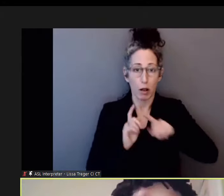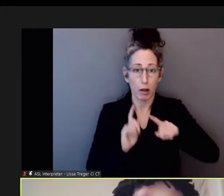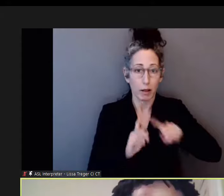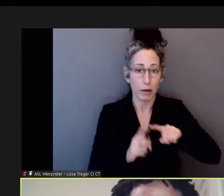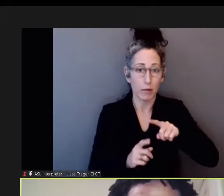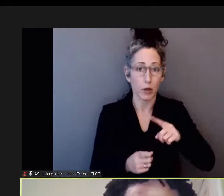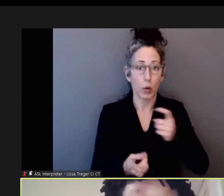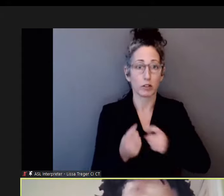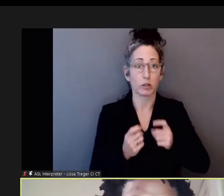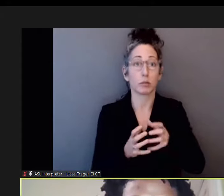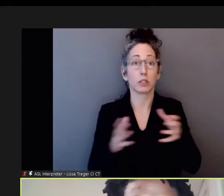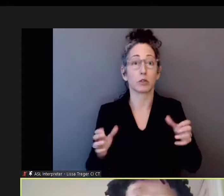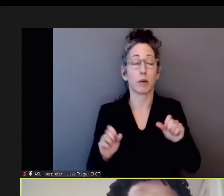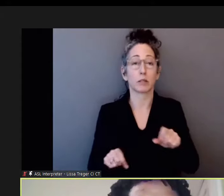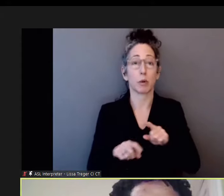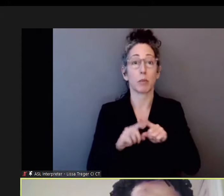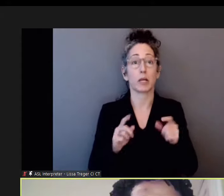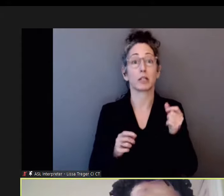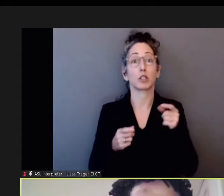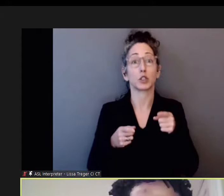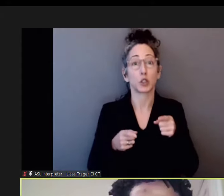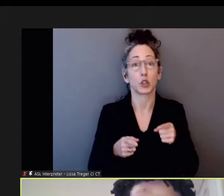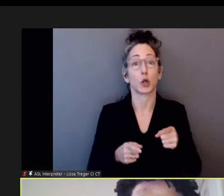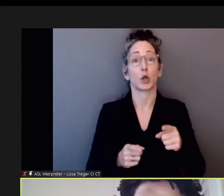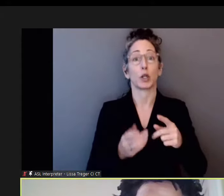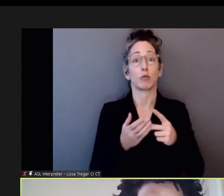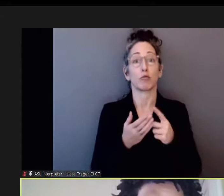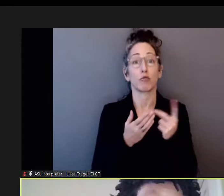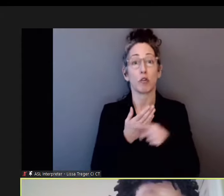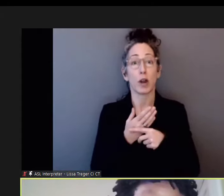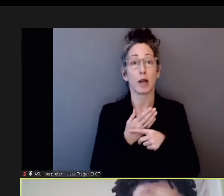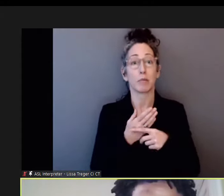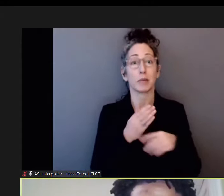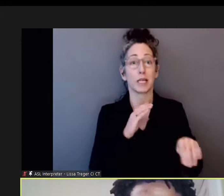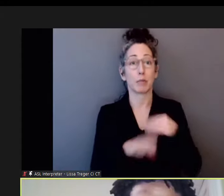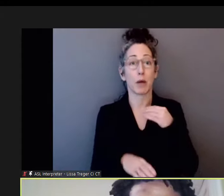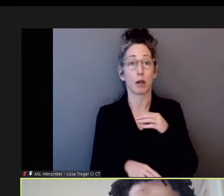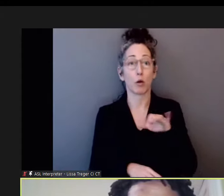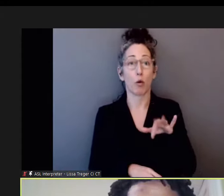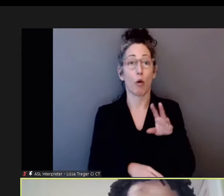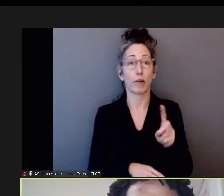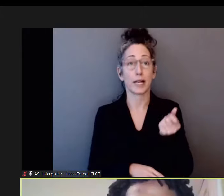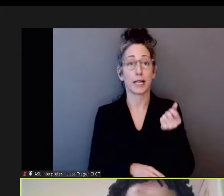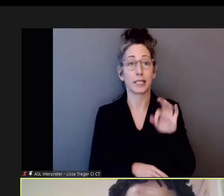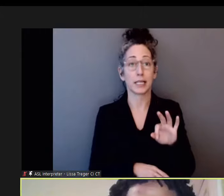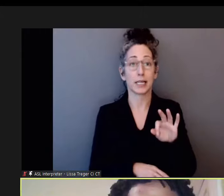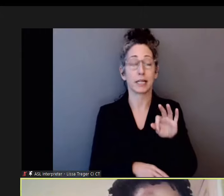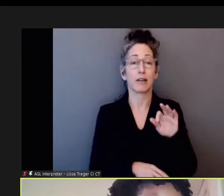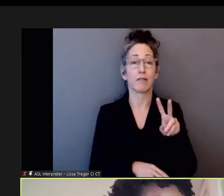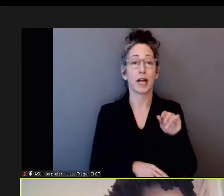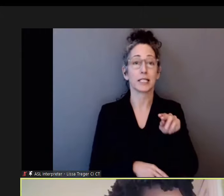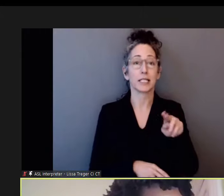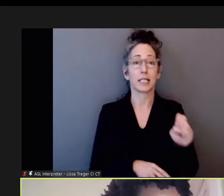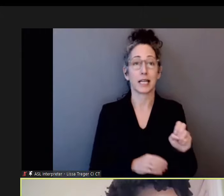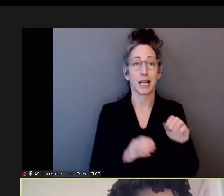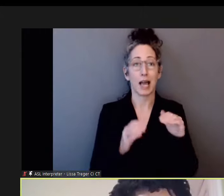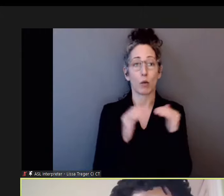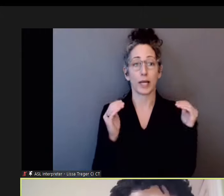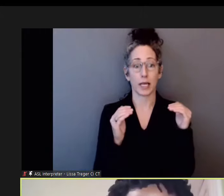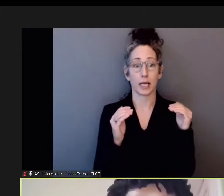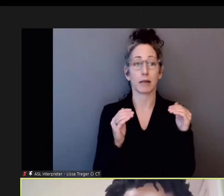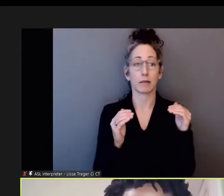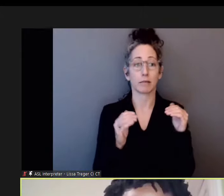to submit a question during the program, please email COVID-19 vaccine equity at health.ny.gov.